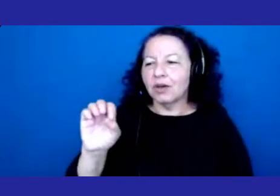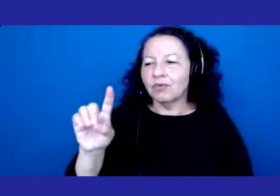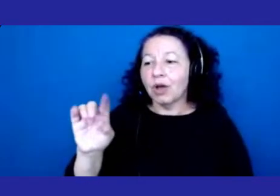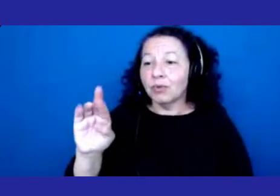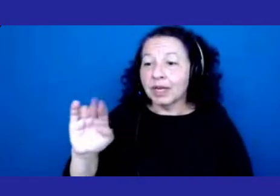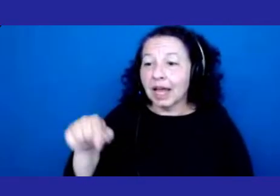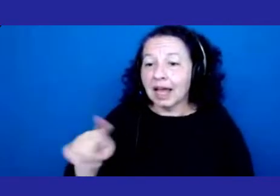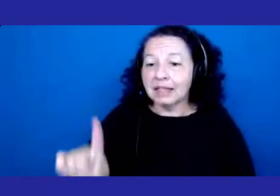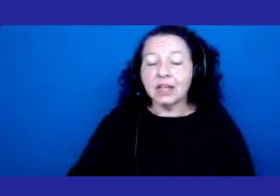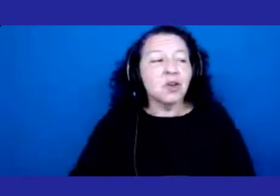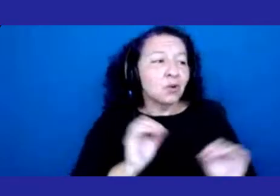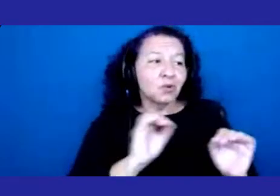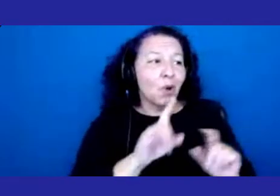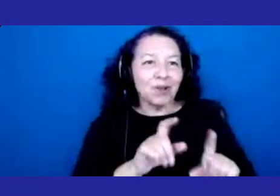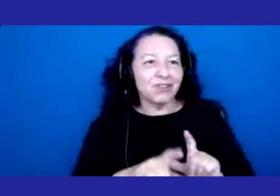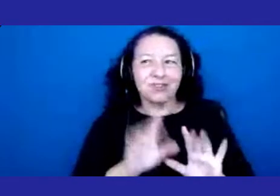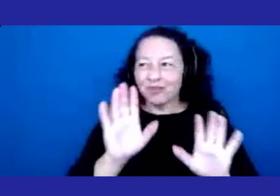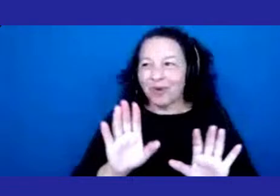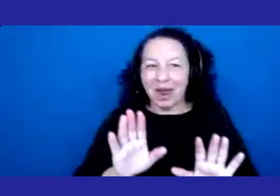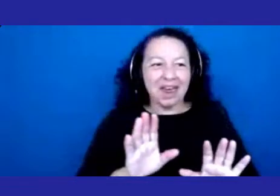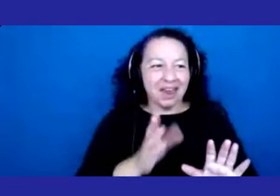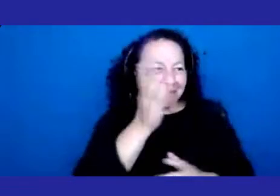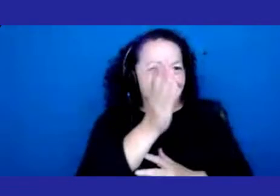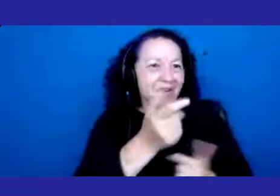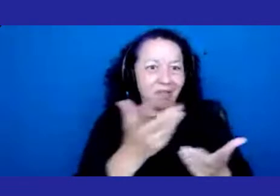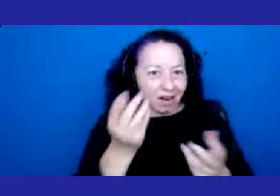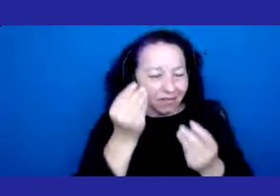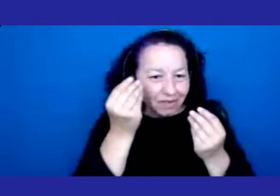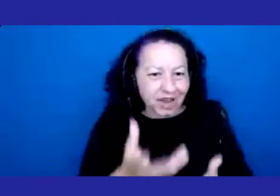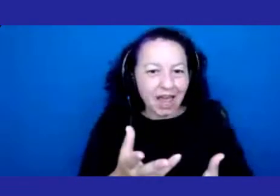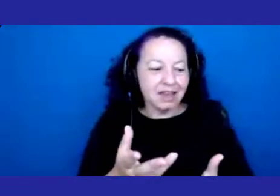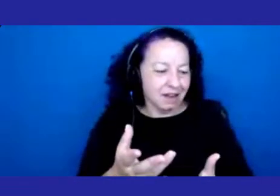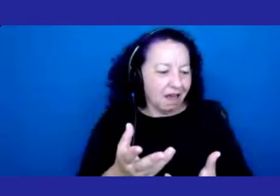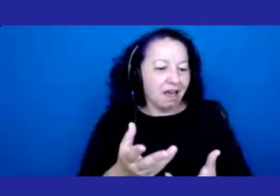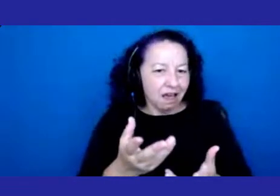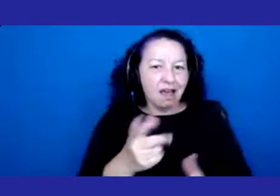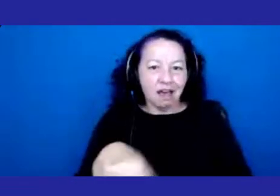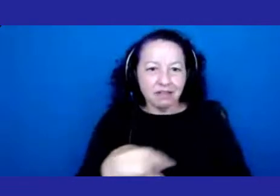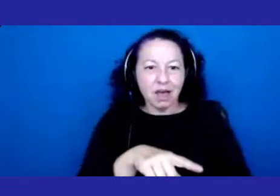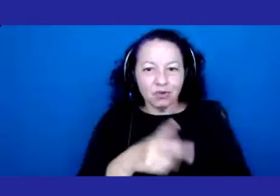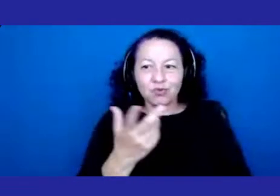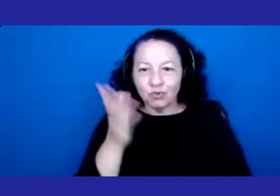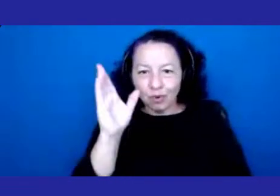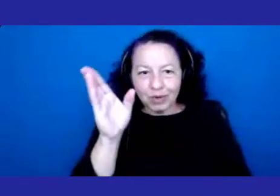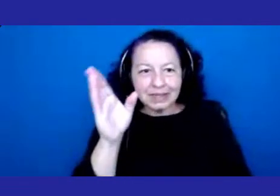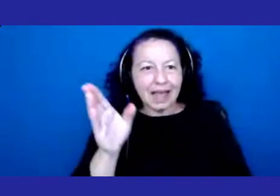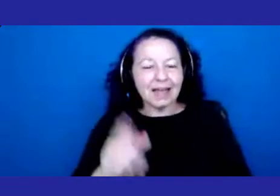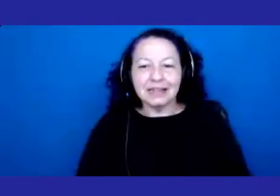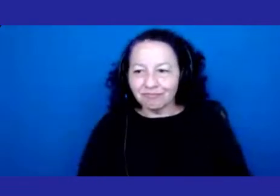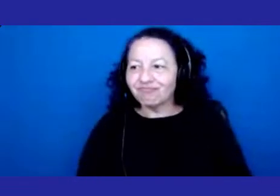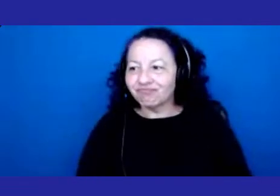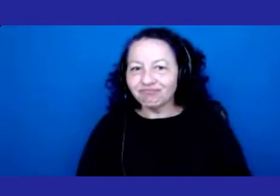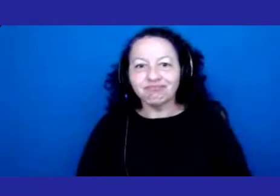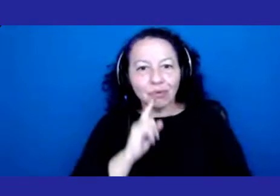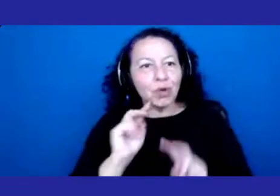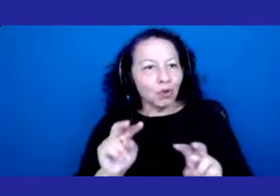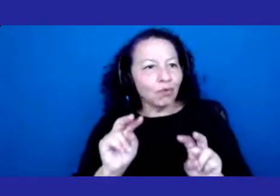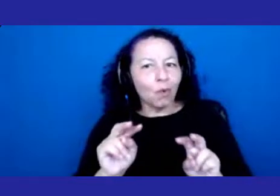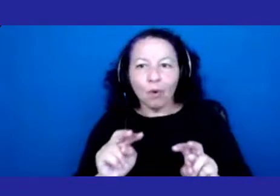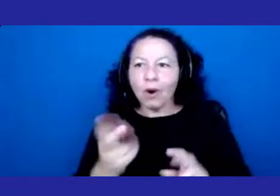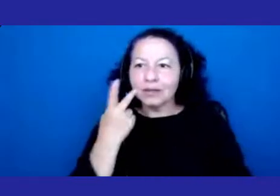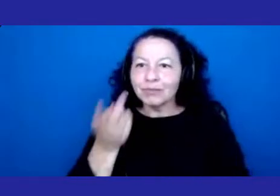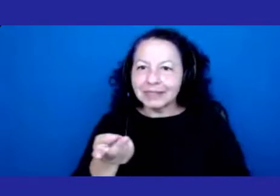great presentation, a lot of data that you presented, and I'm looking forward to seeing,